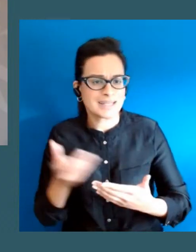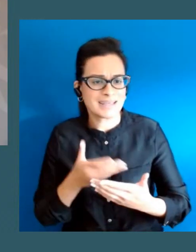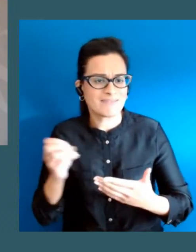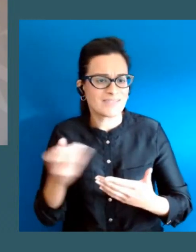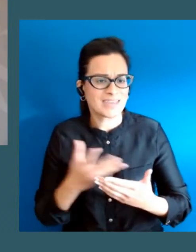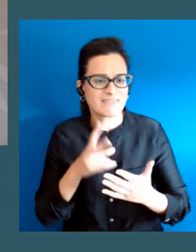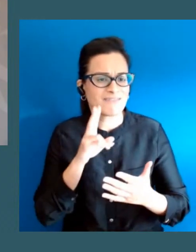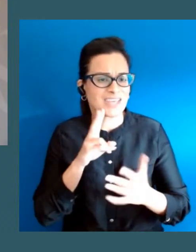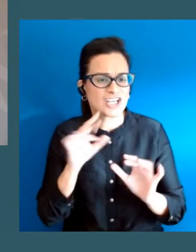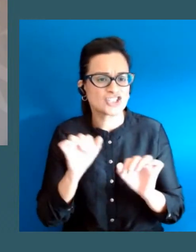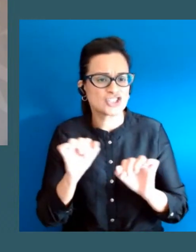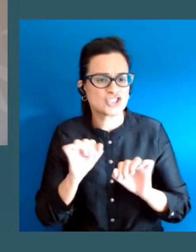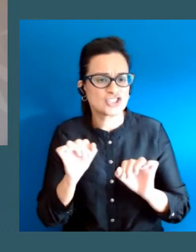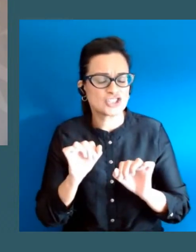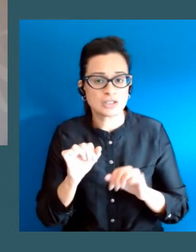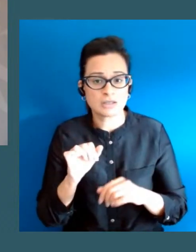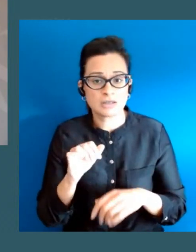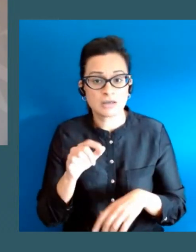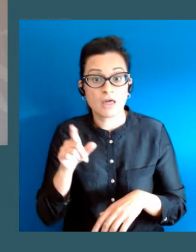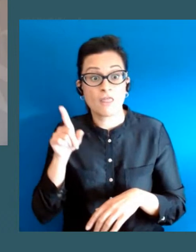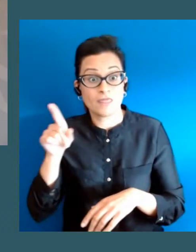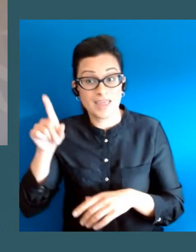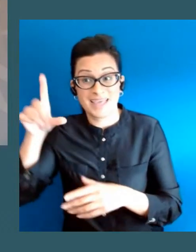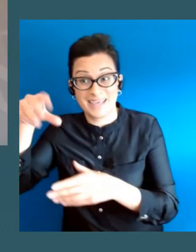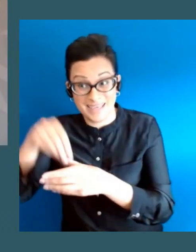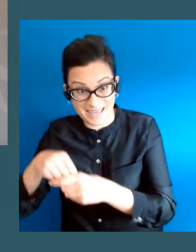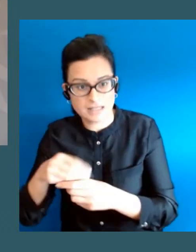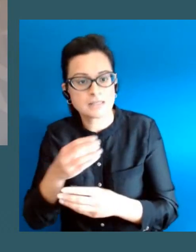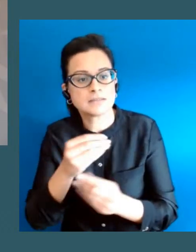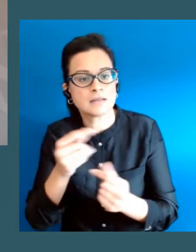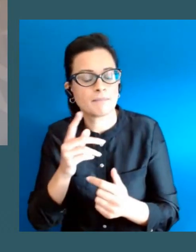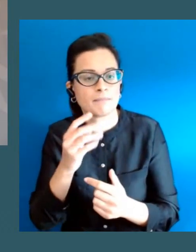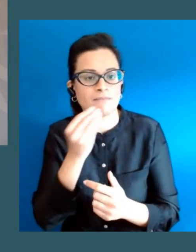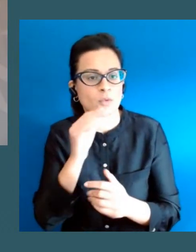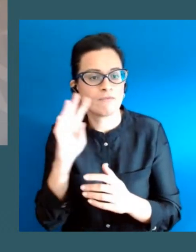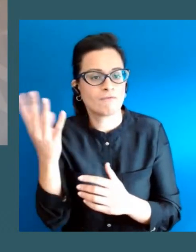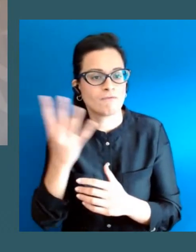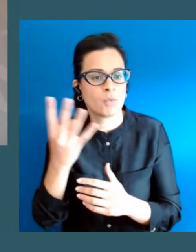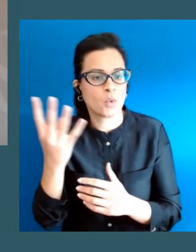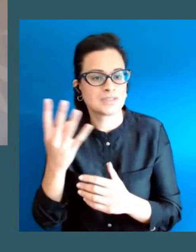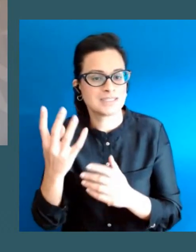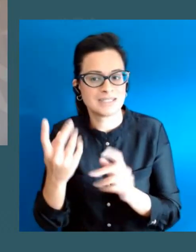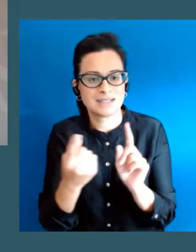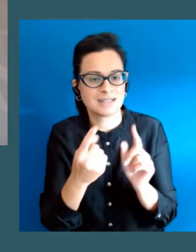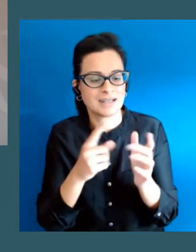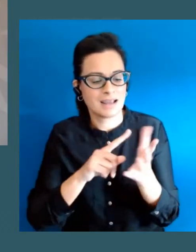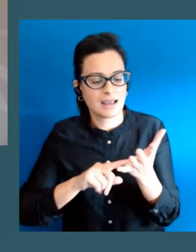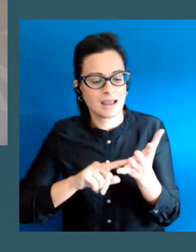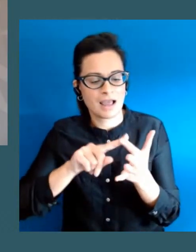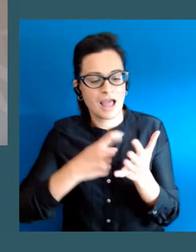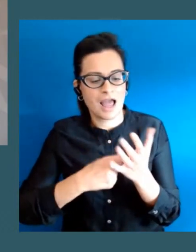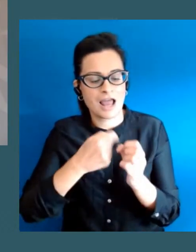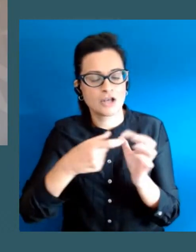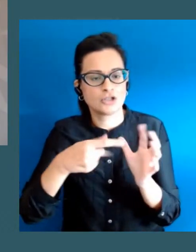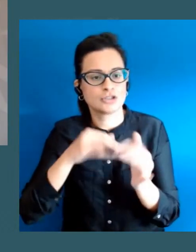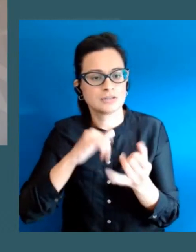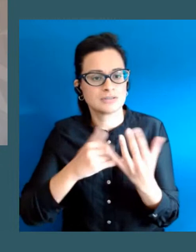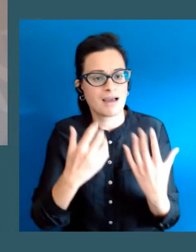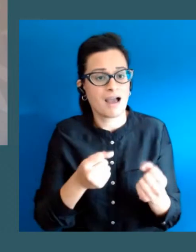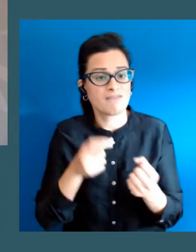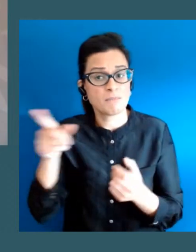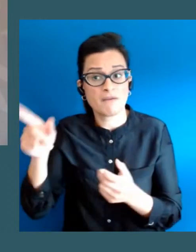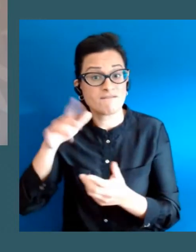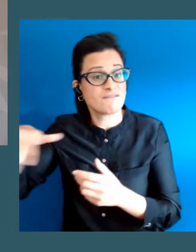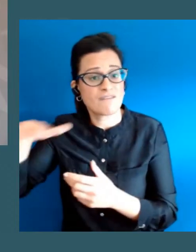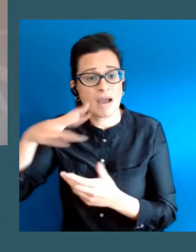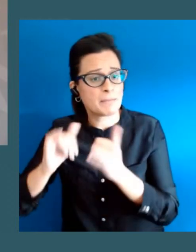of the 14 allergens, if you like. And so, but that won't be part of the family's diet anyway.